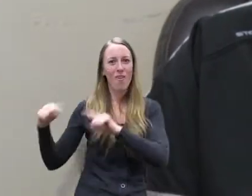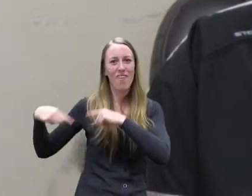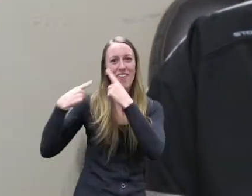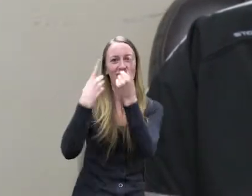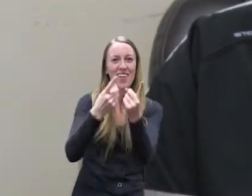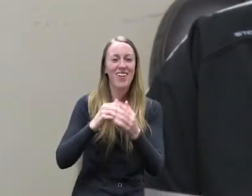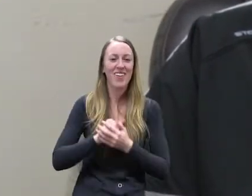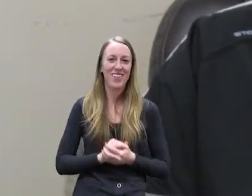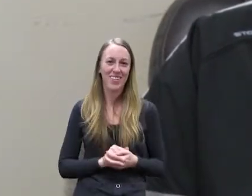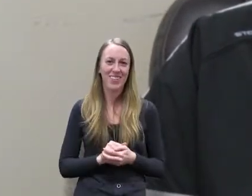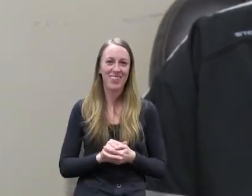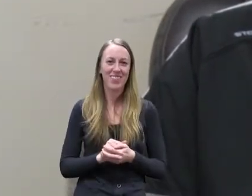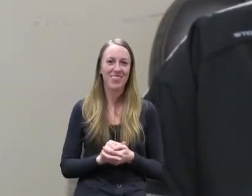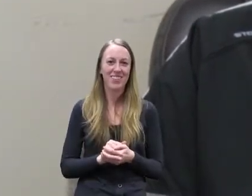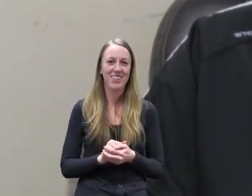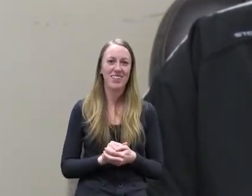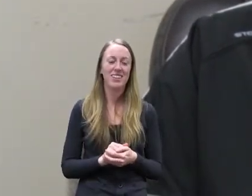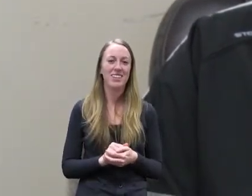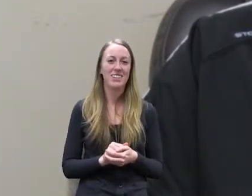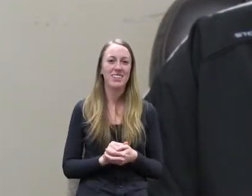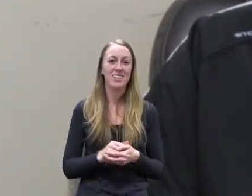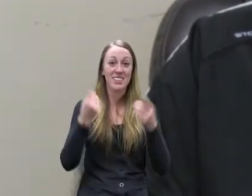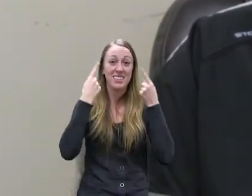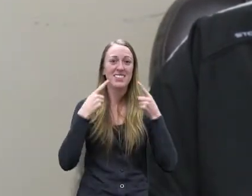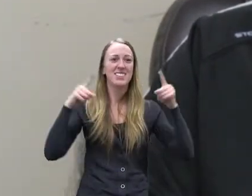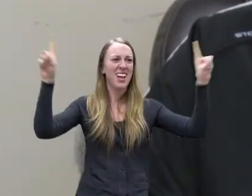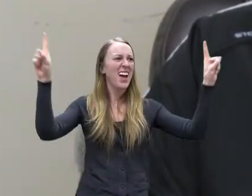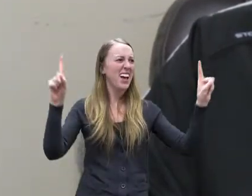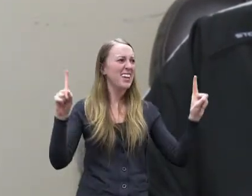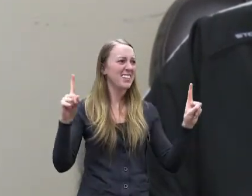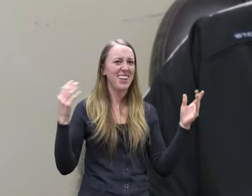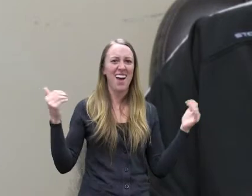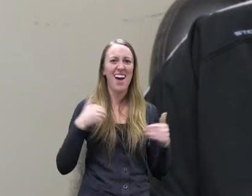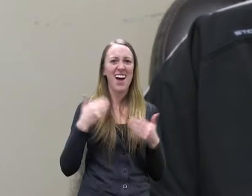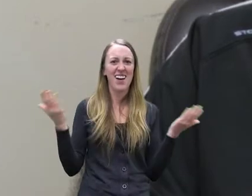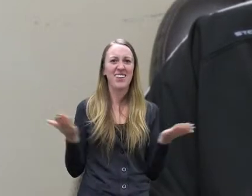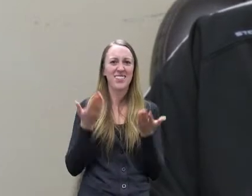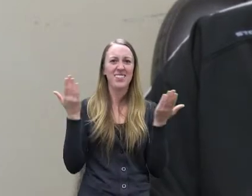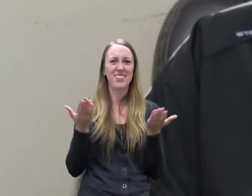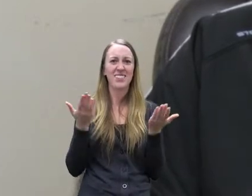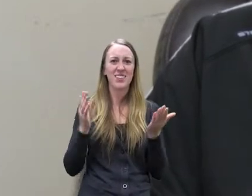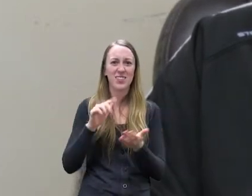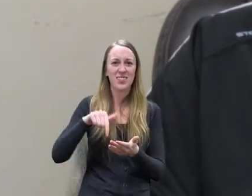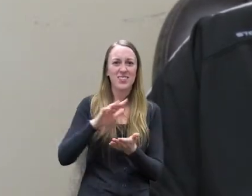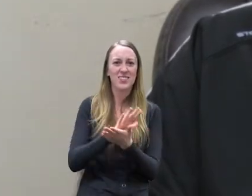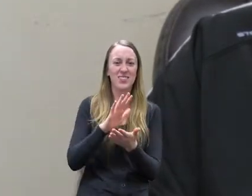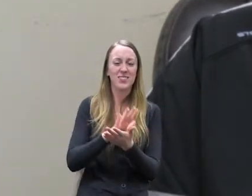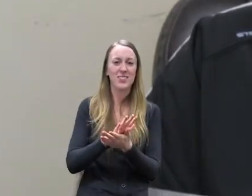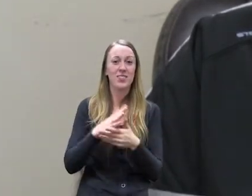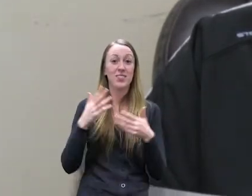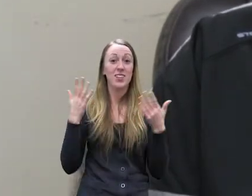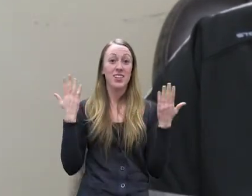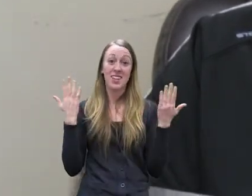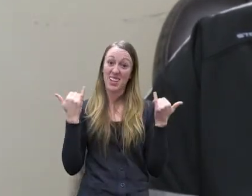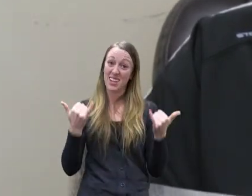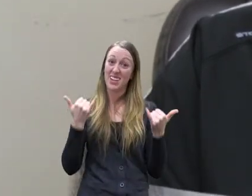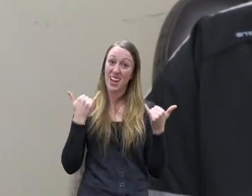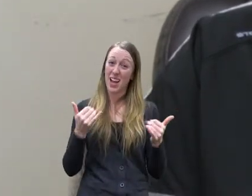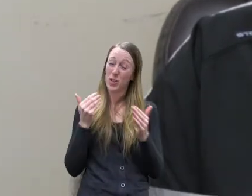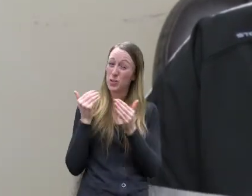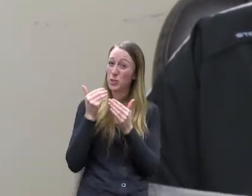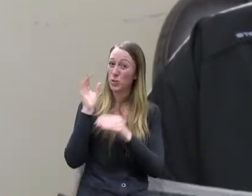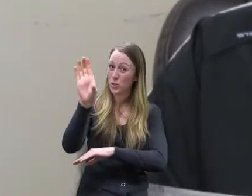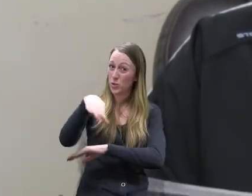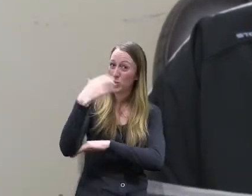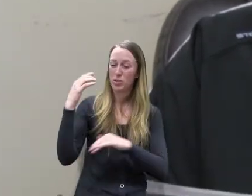#1 key to success is evident in every corner of GESS. And as you leave for a much-deserved holiday rest,